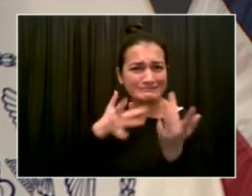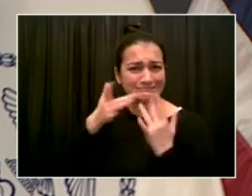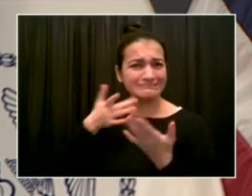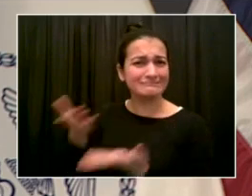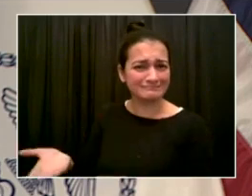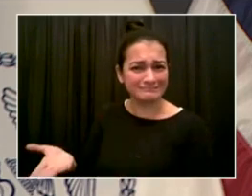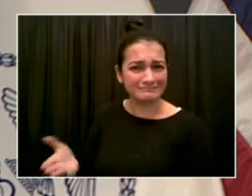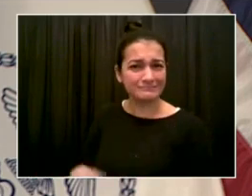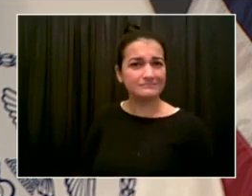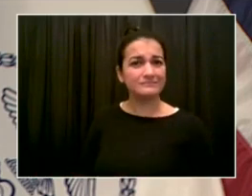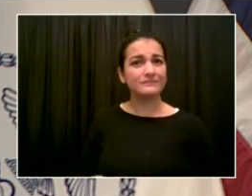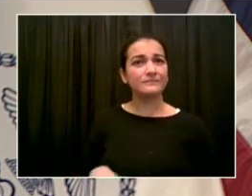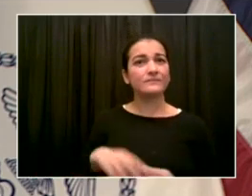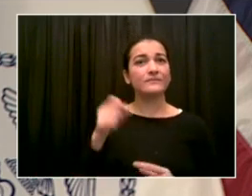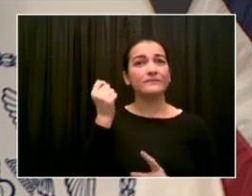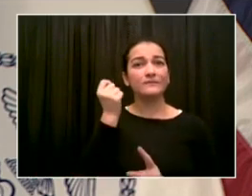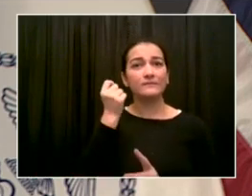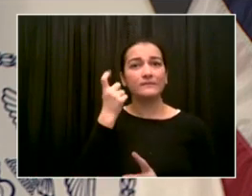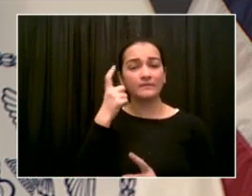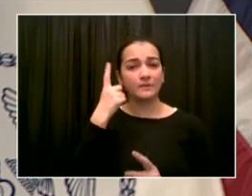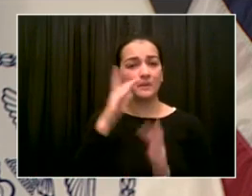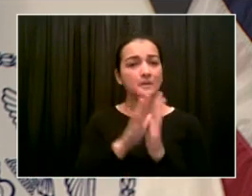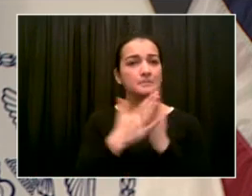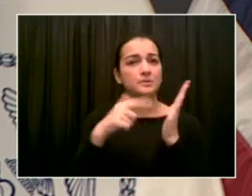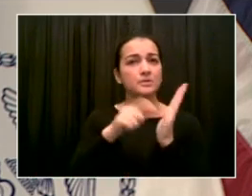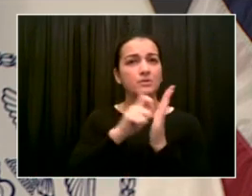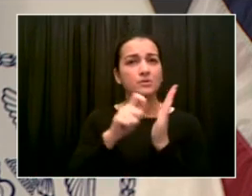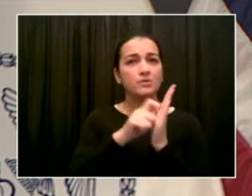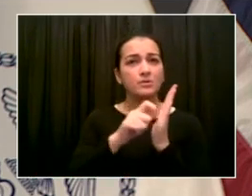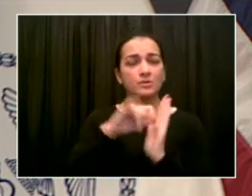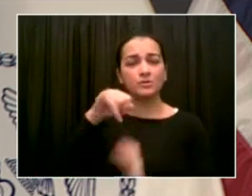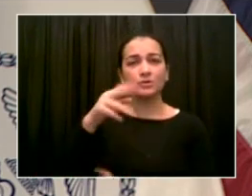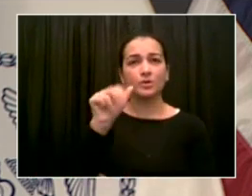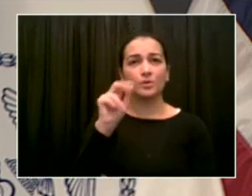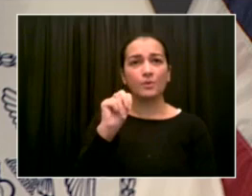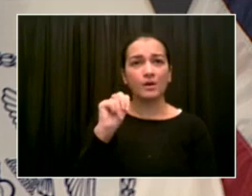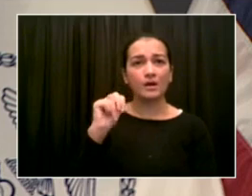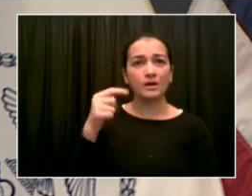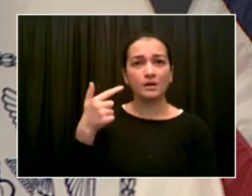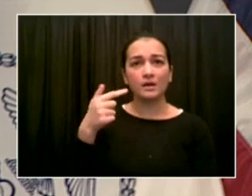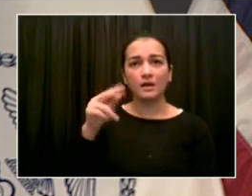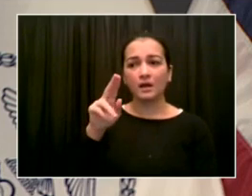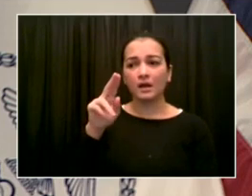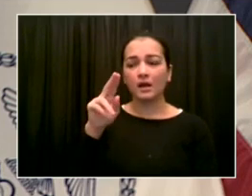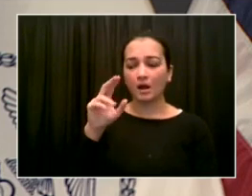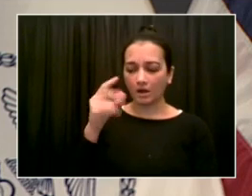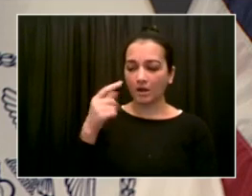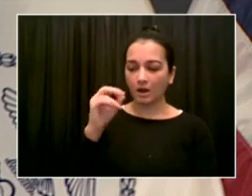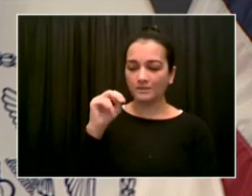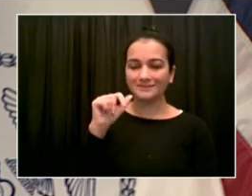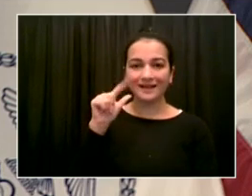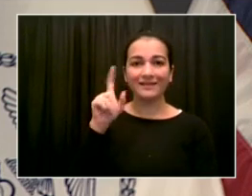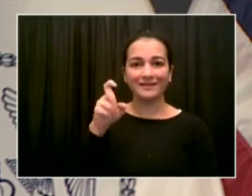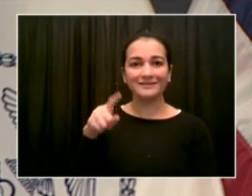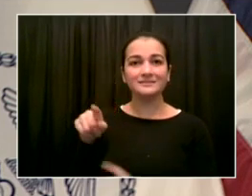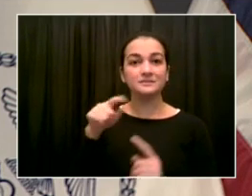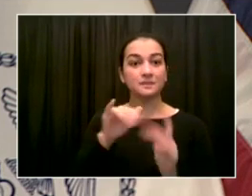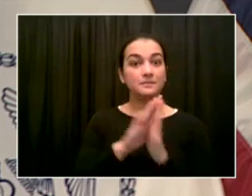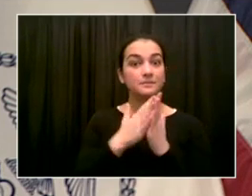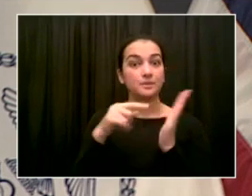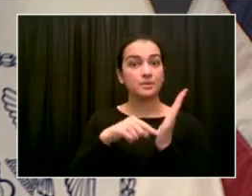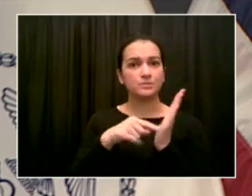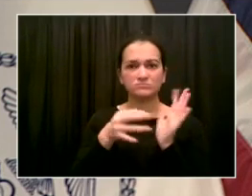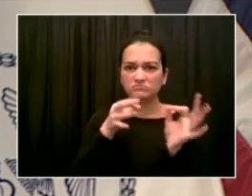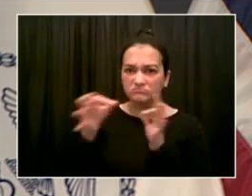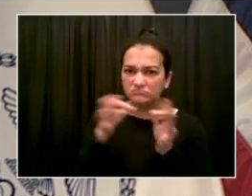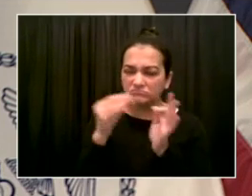since. Things like pre-K, 3K, after school, they're all, in addition to the good they do for kids, they're all a version